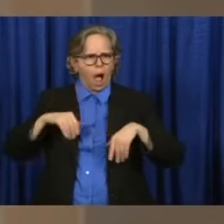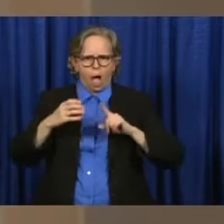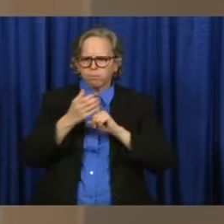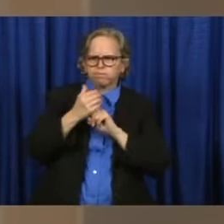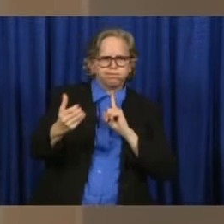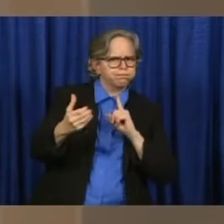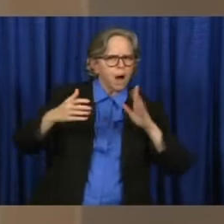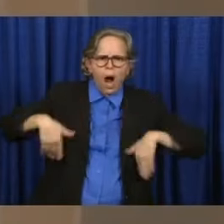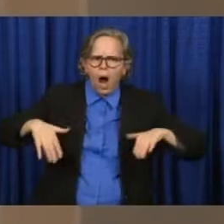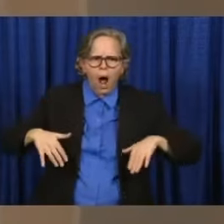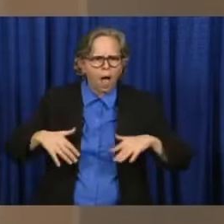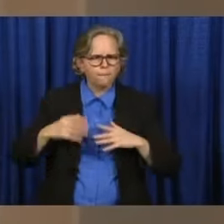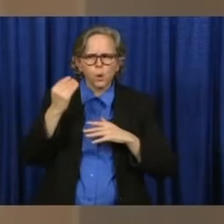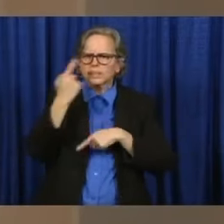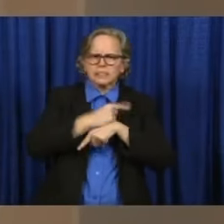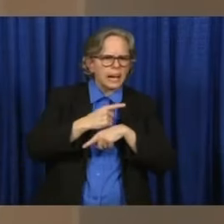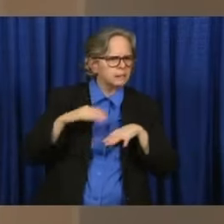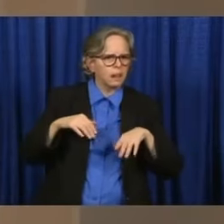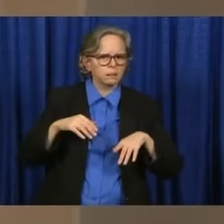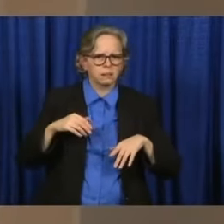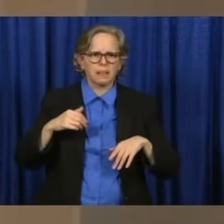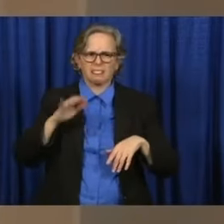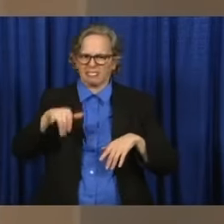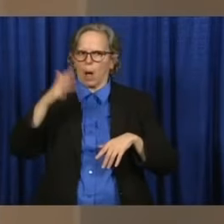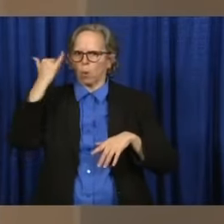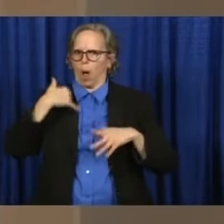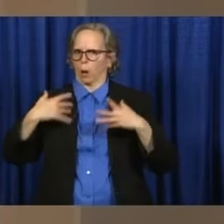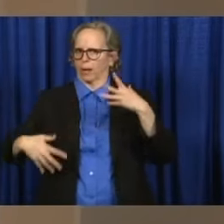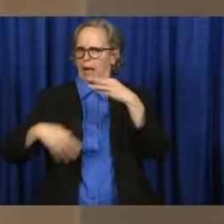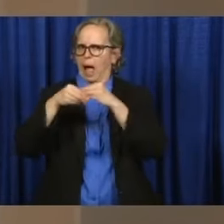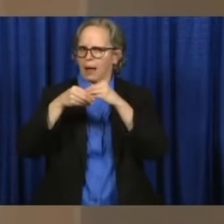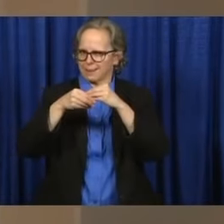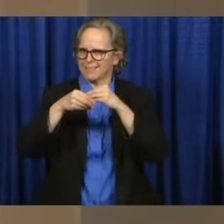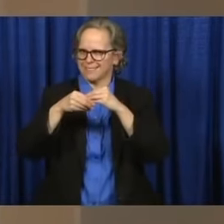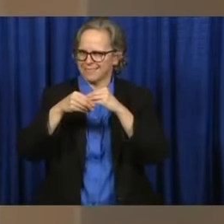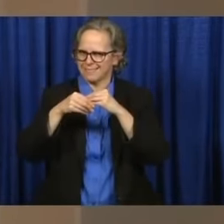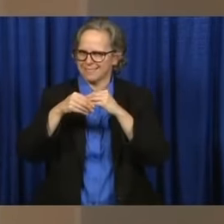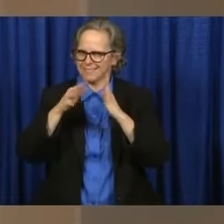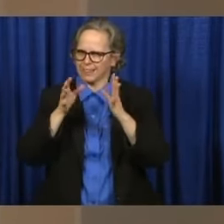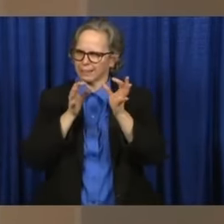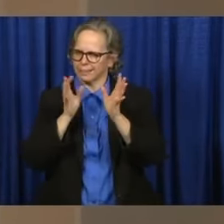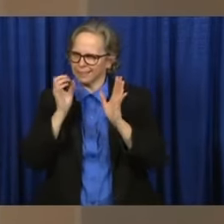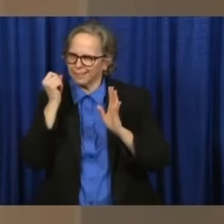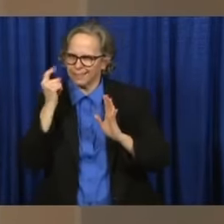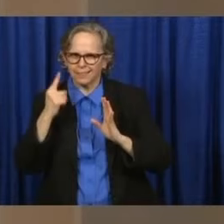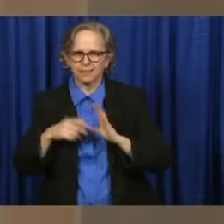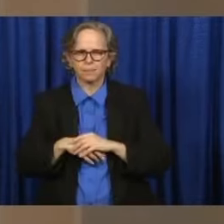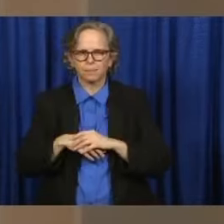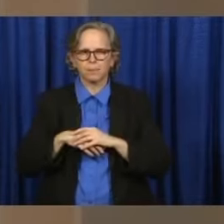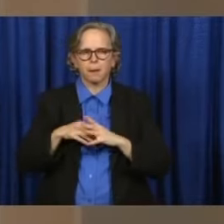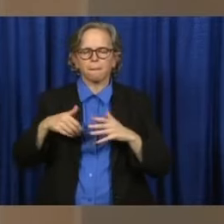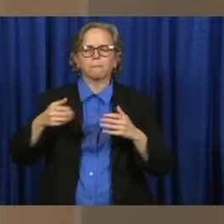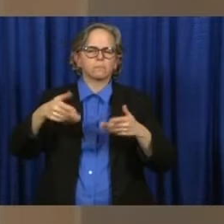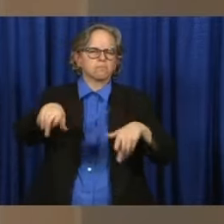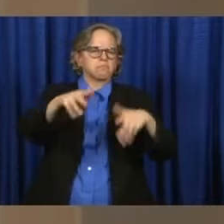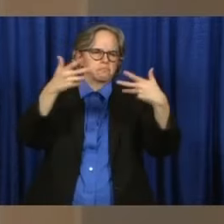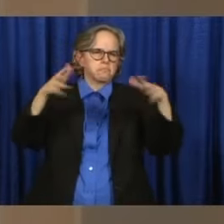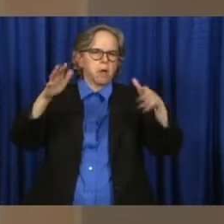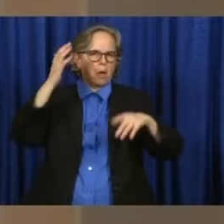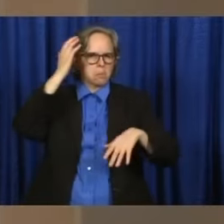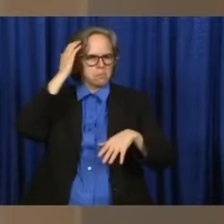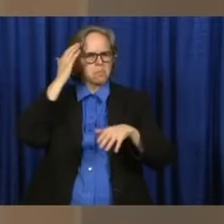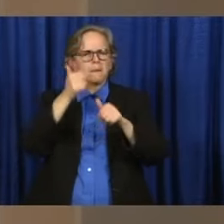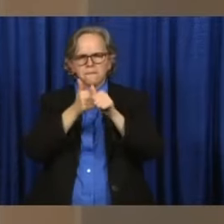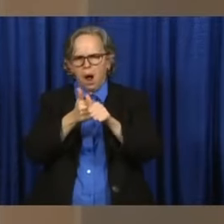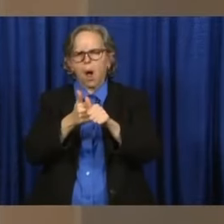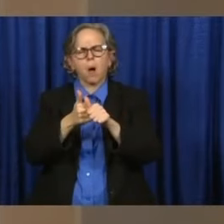It's very important that that was in there. We know that many of you know that most of you have done it the right way. So people who are coming in from other states,